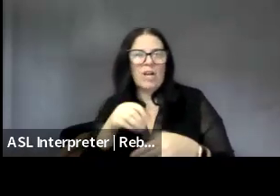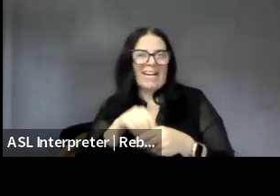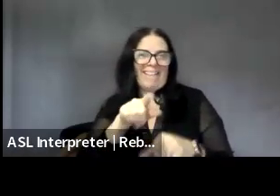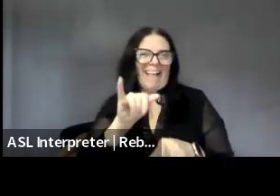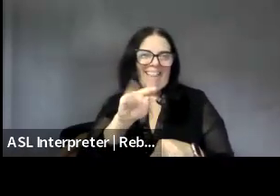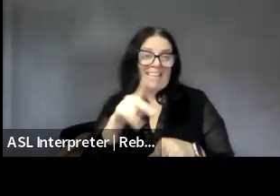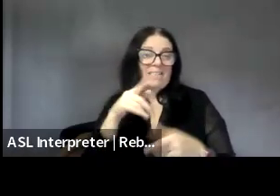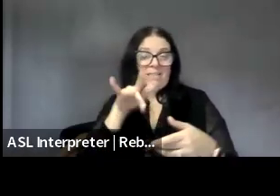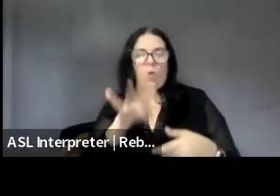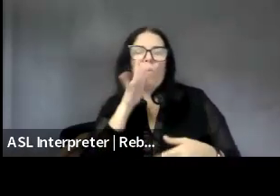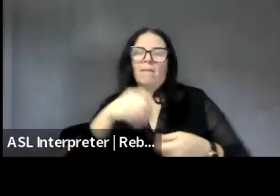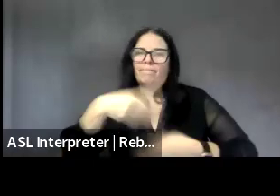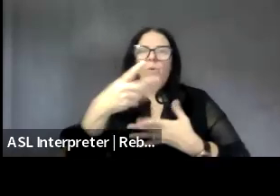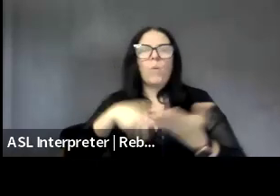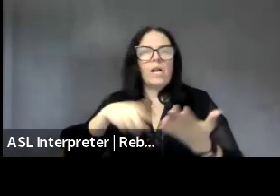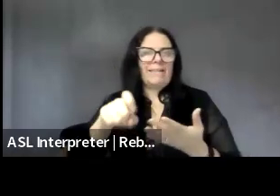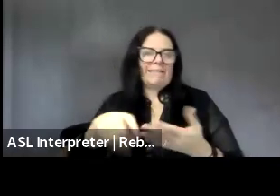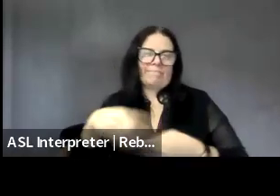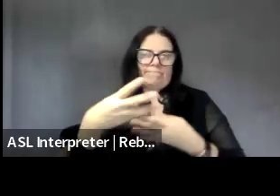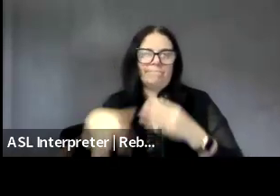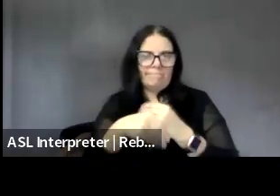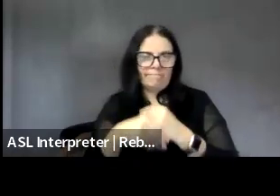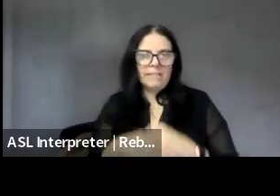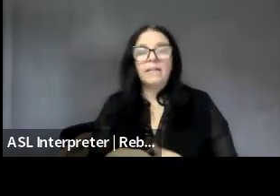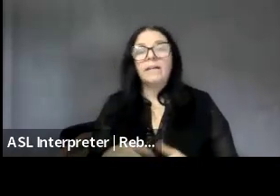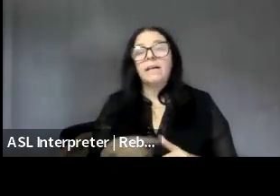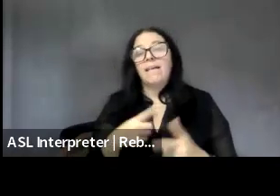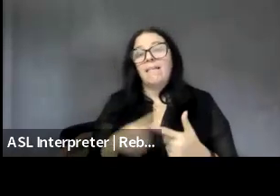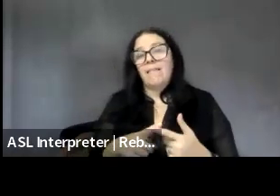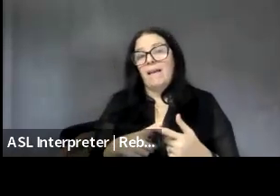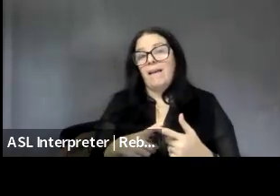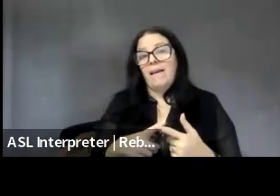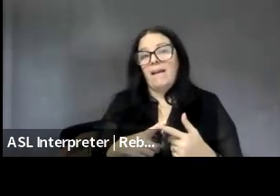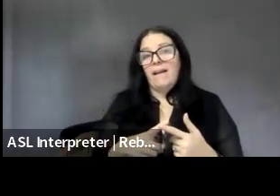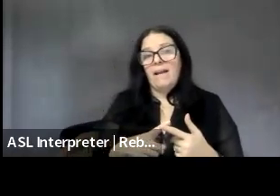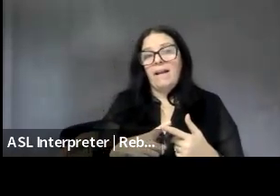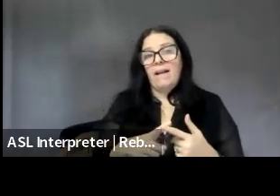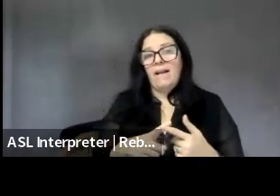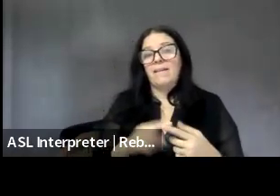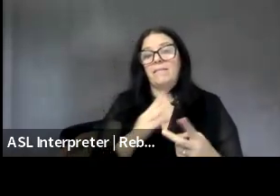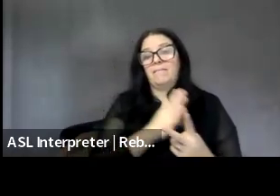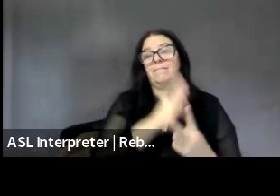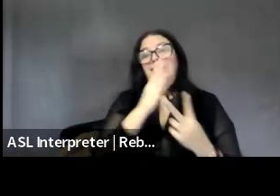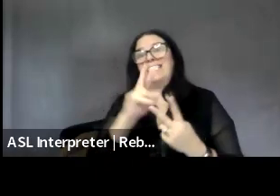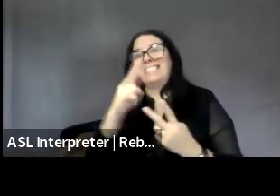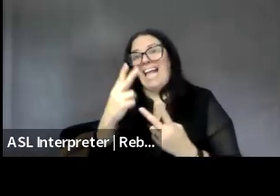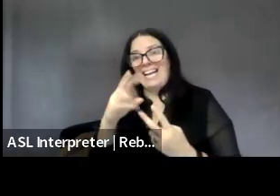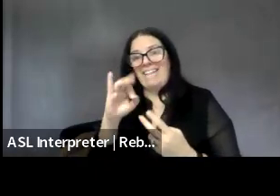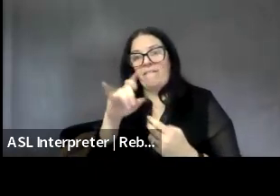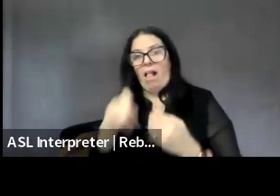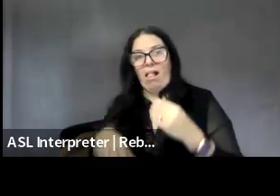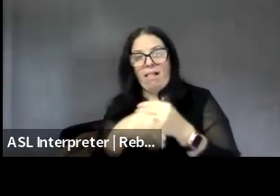page. And then a second file marked financial statements should contain that